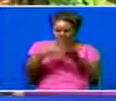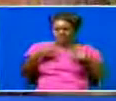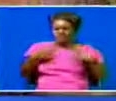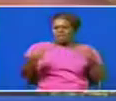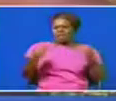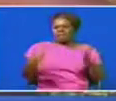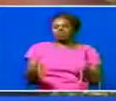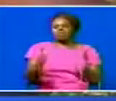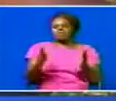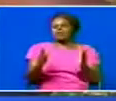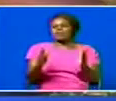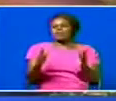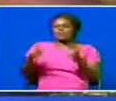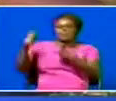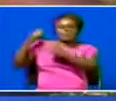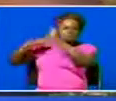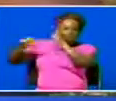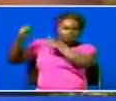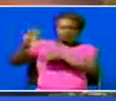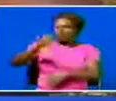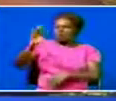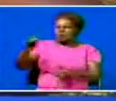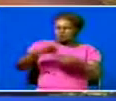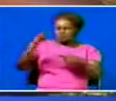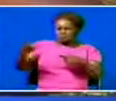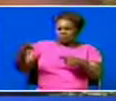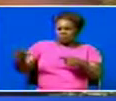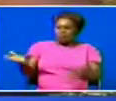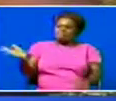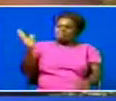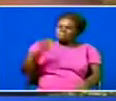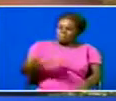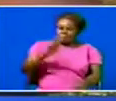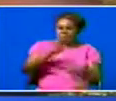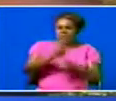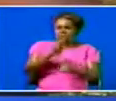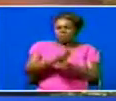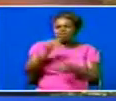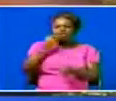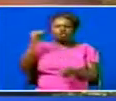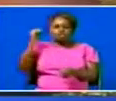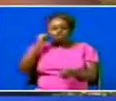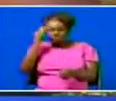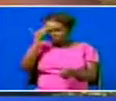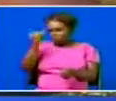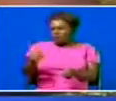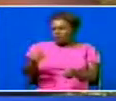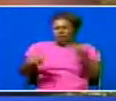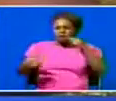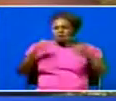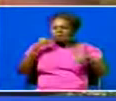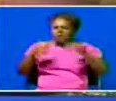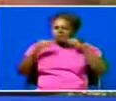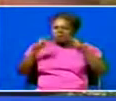kiafya. The traditional African vegetable is making a comeback on most African tables because of its nutritional